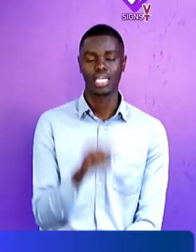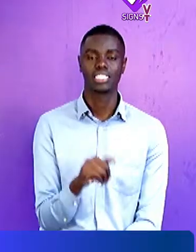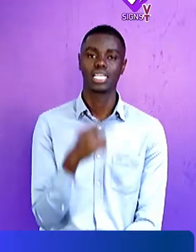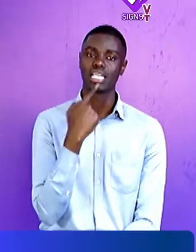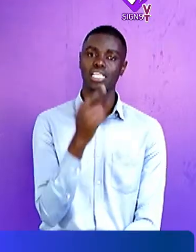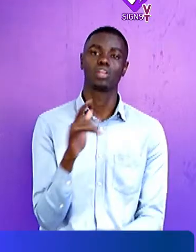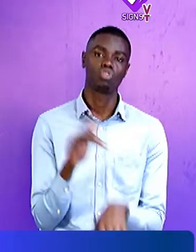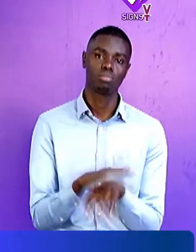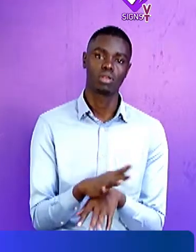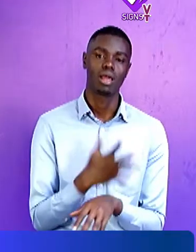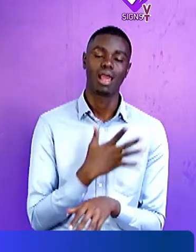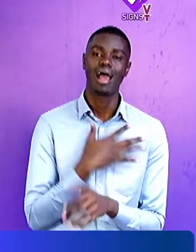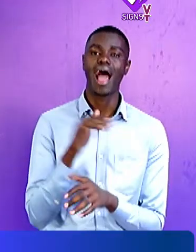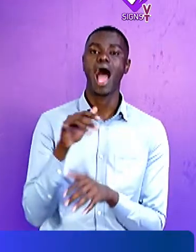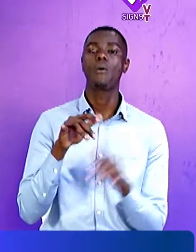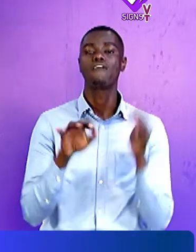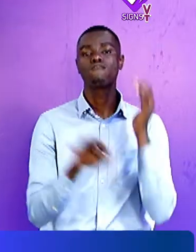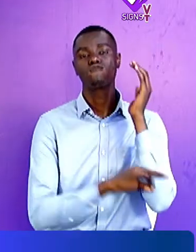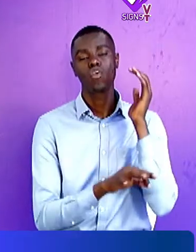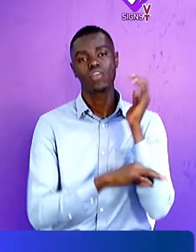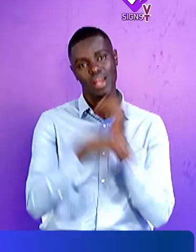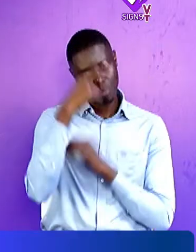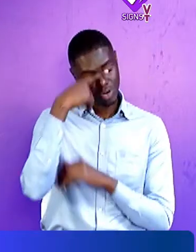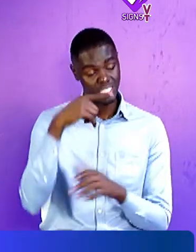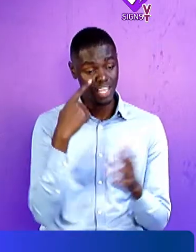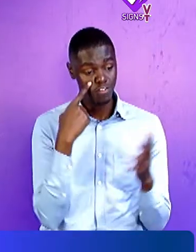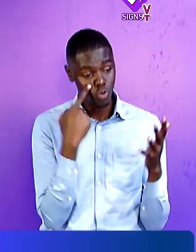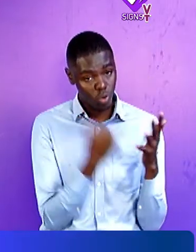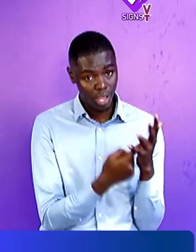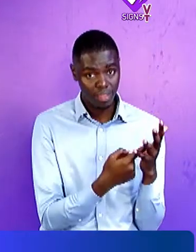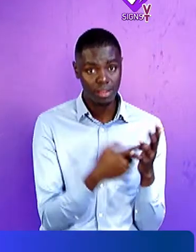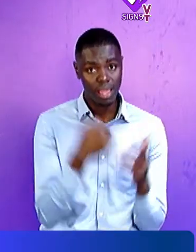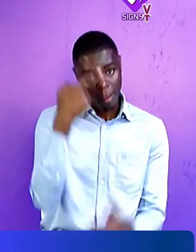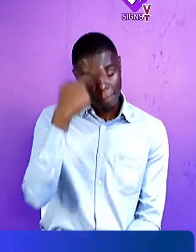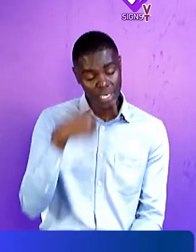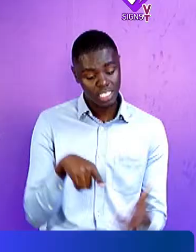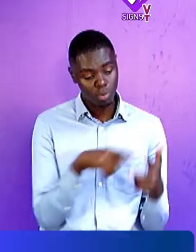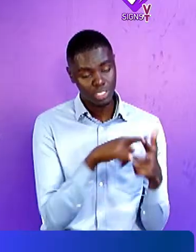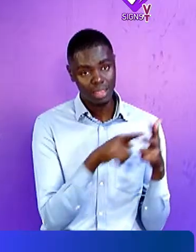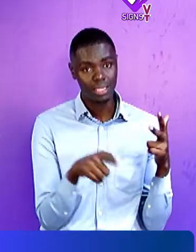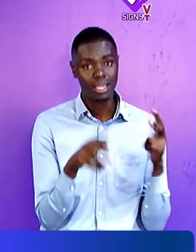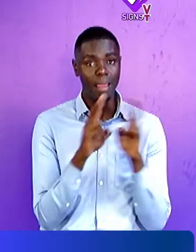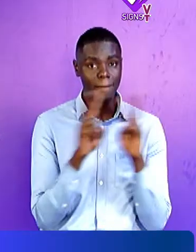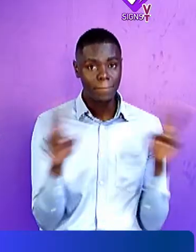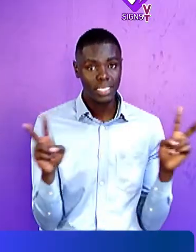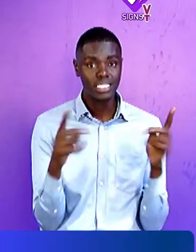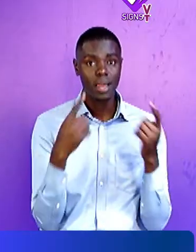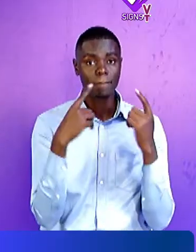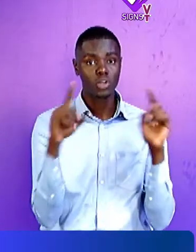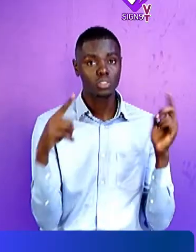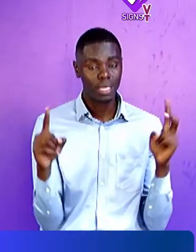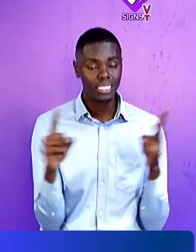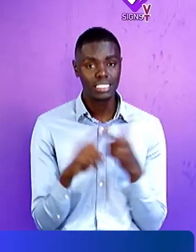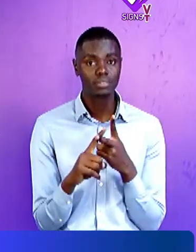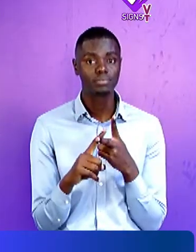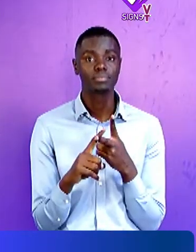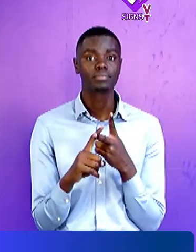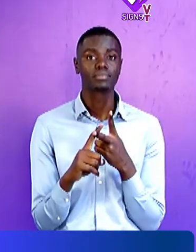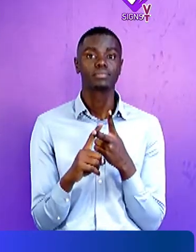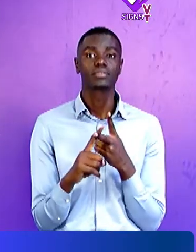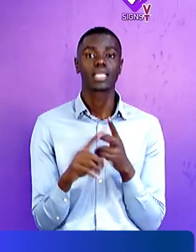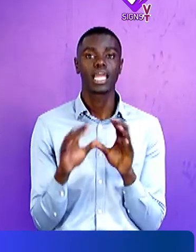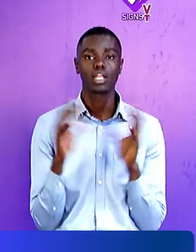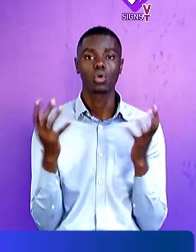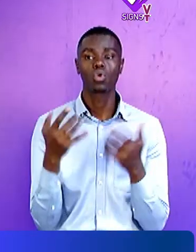that our foreign policy, if you go look at it, the principles 3, peace, prosperity, and